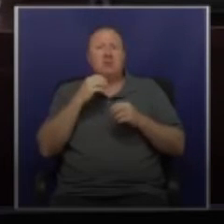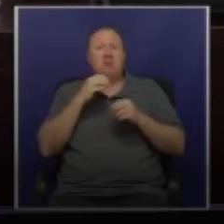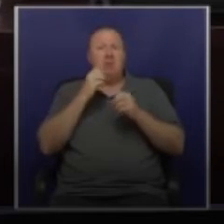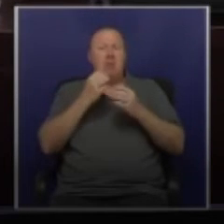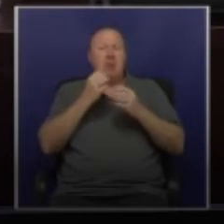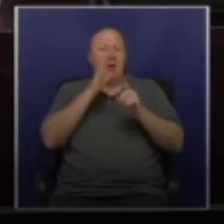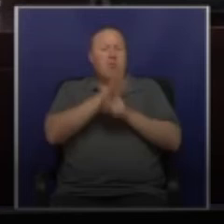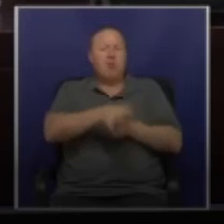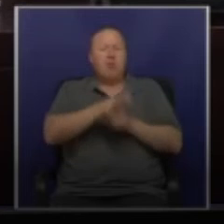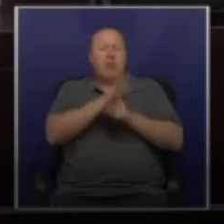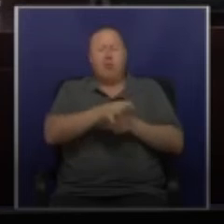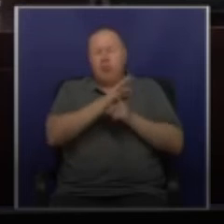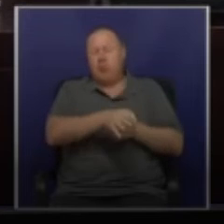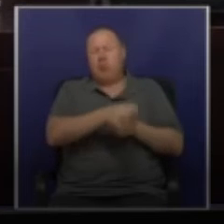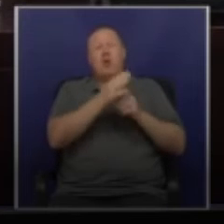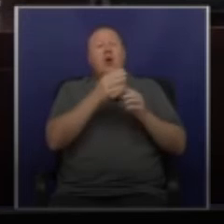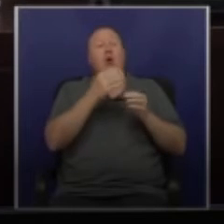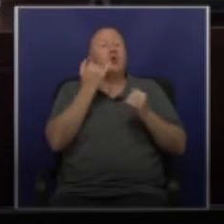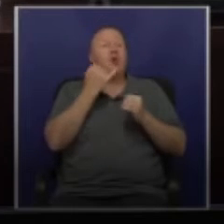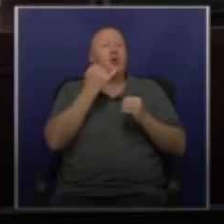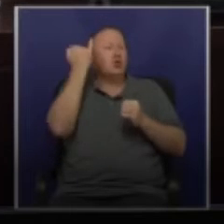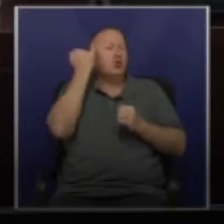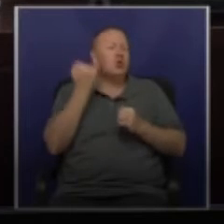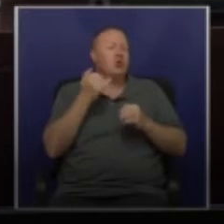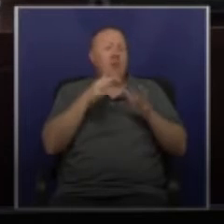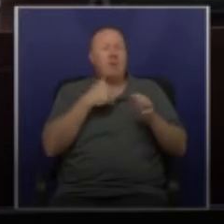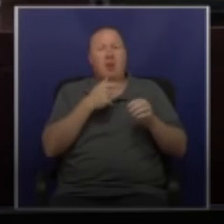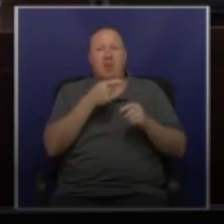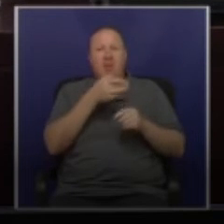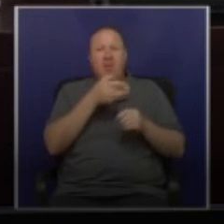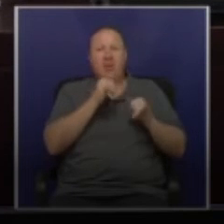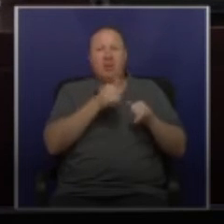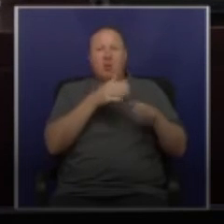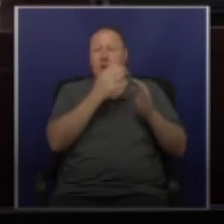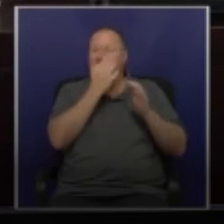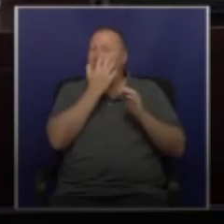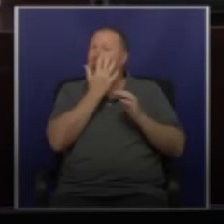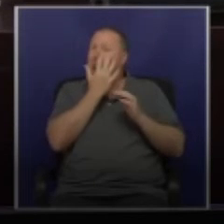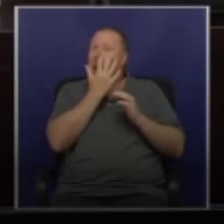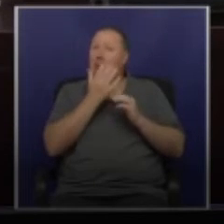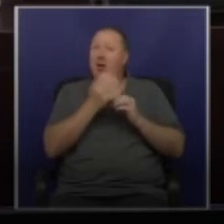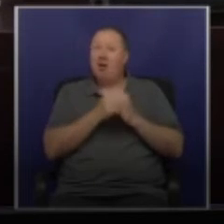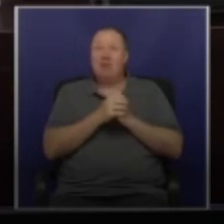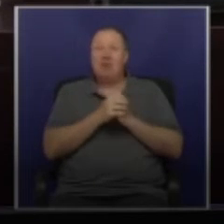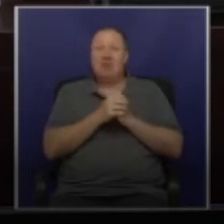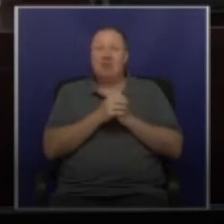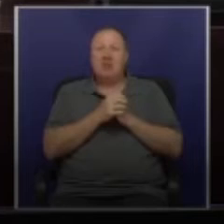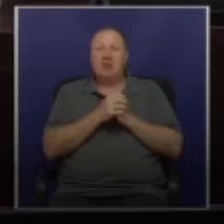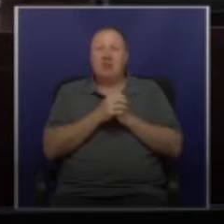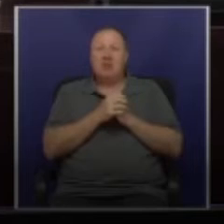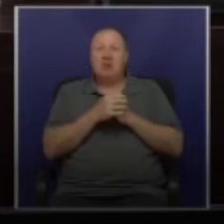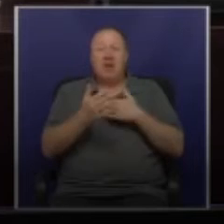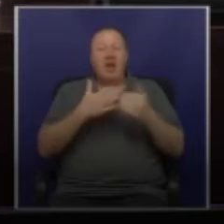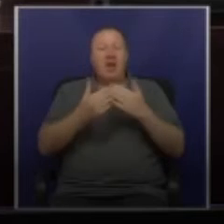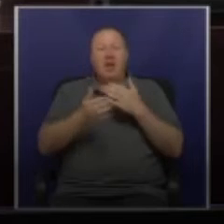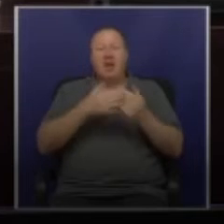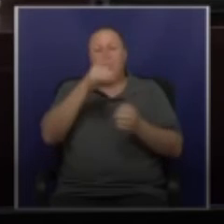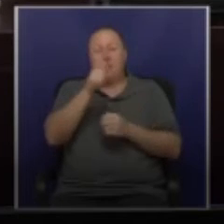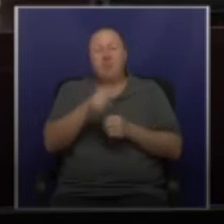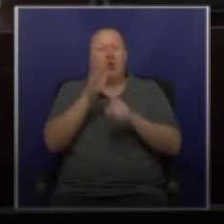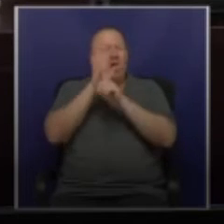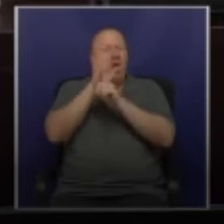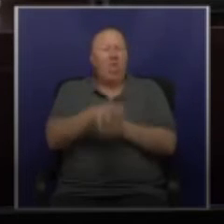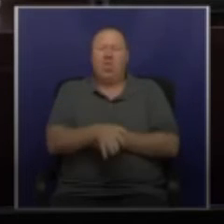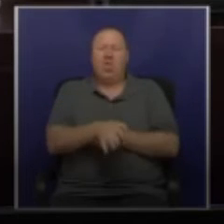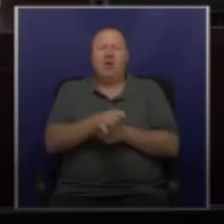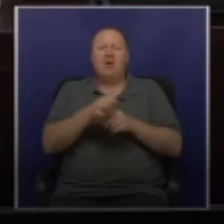the Jewish people. We condemn in the strongest terms the dehumanization of any person on the basis